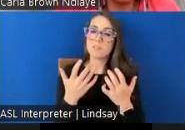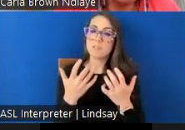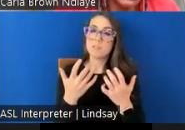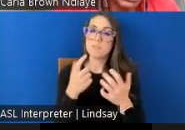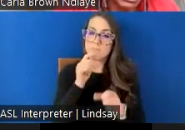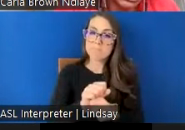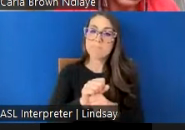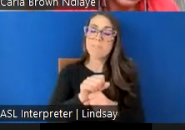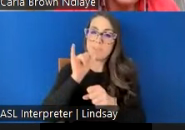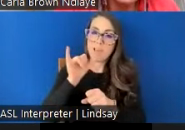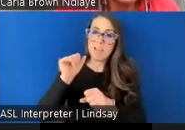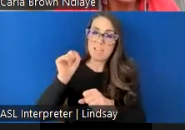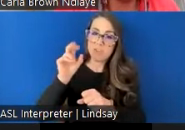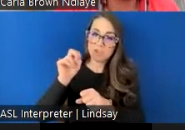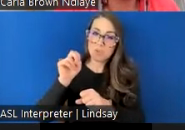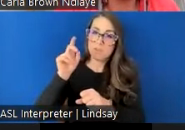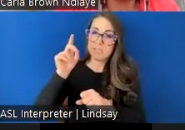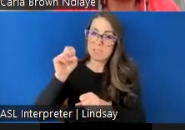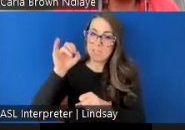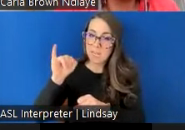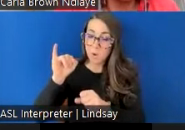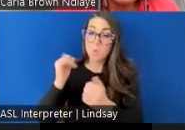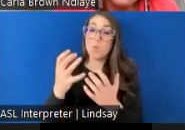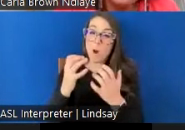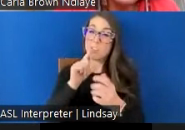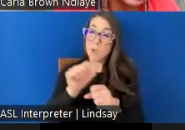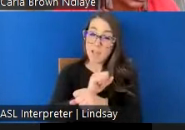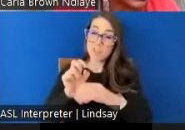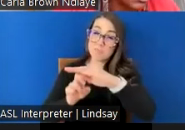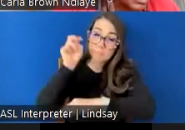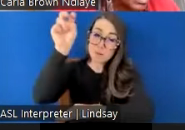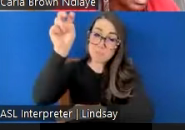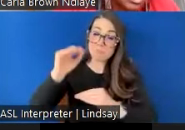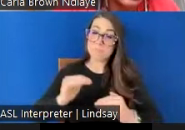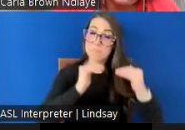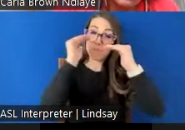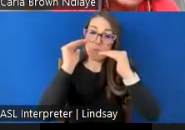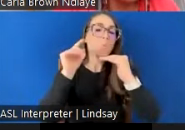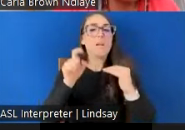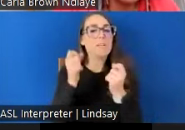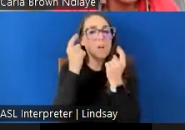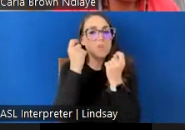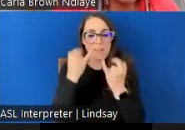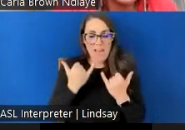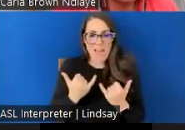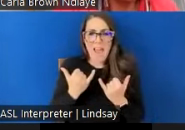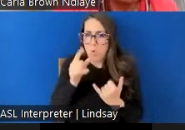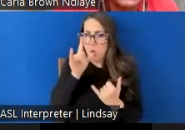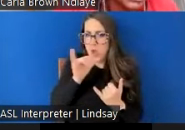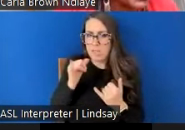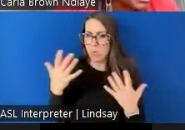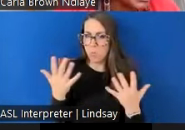on the issue of diversity, equity, inclusion, we need to have an idea of where we are, what our starting point is. So our hope is to